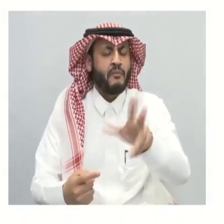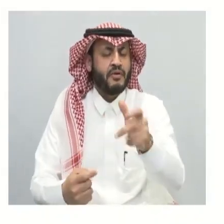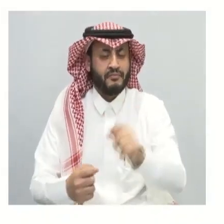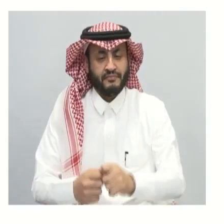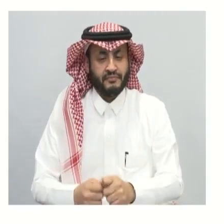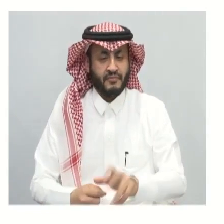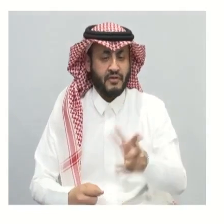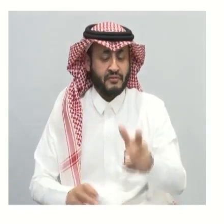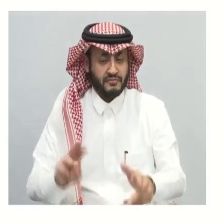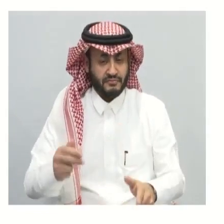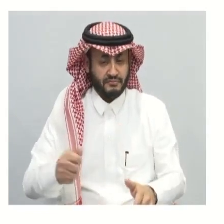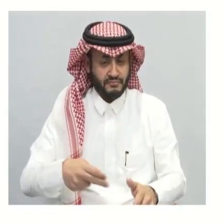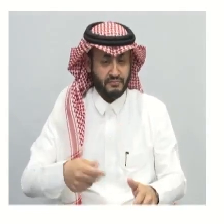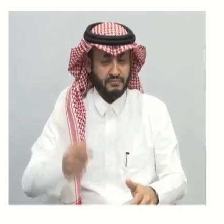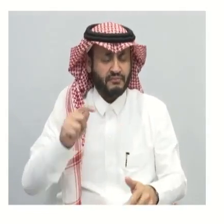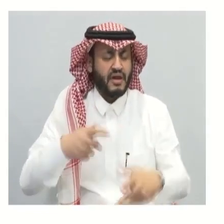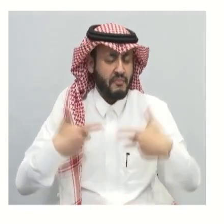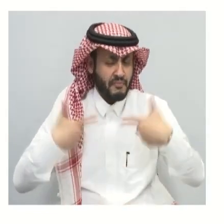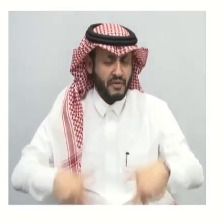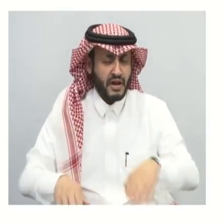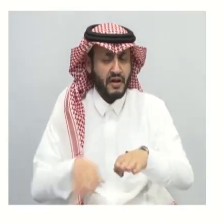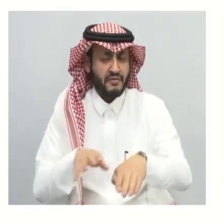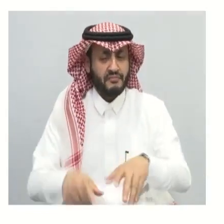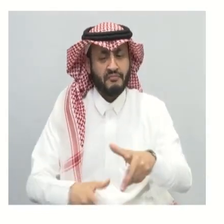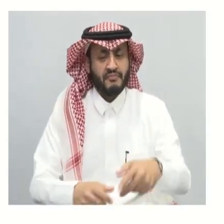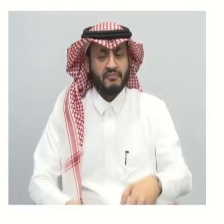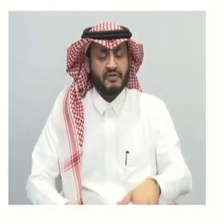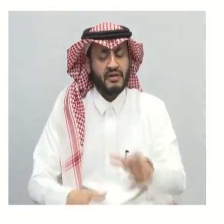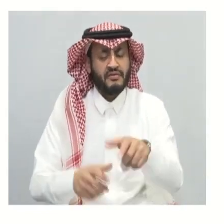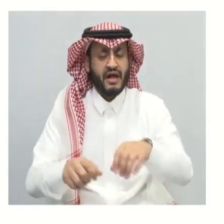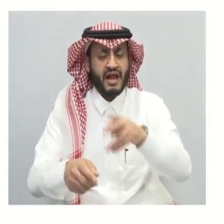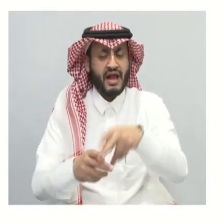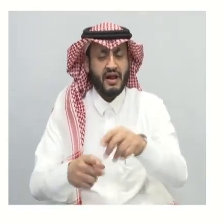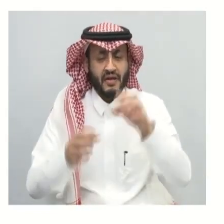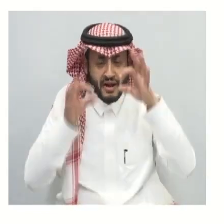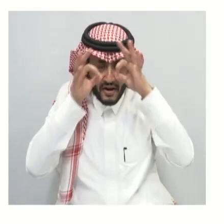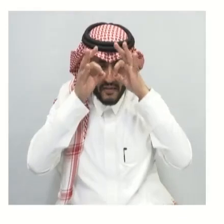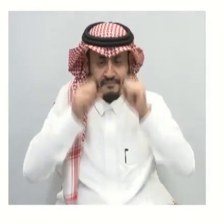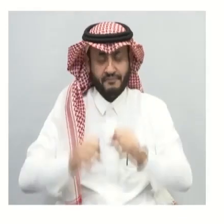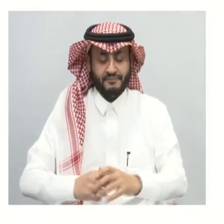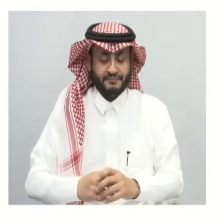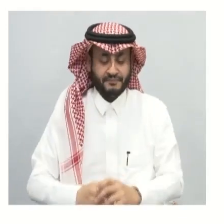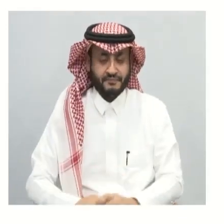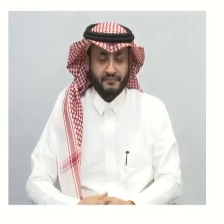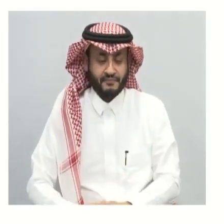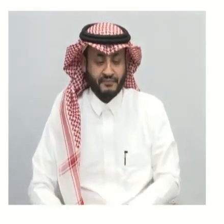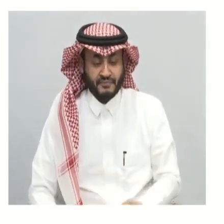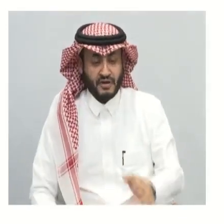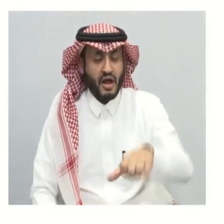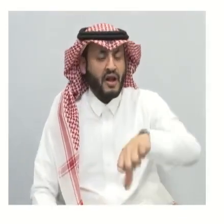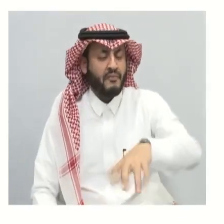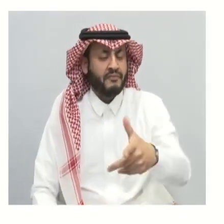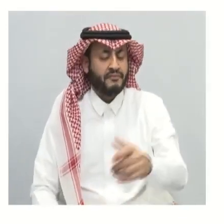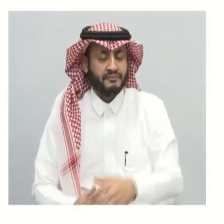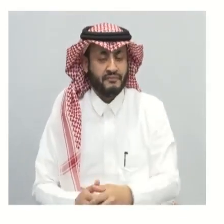It could be a dress, shoes, or we can say eyeglasses or sunglasses. What is wrong or